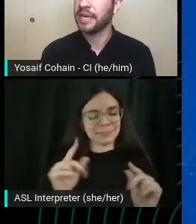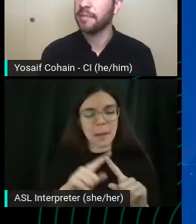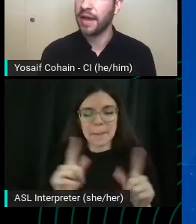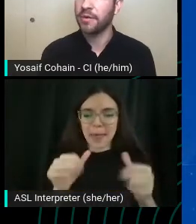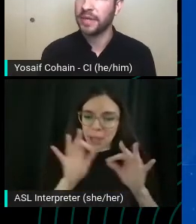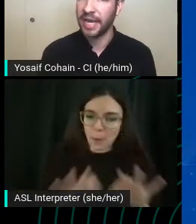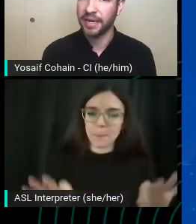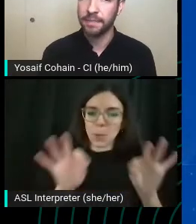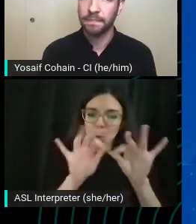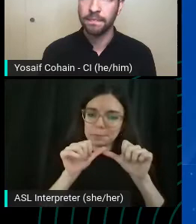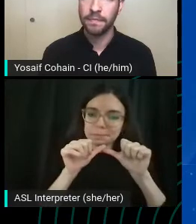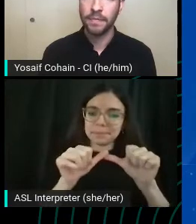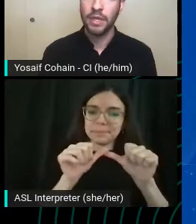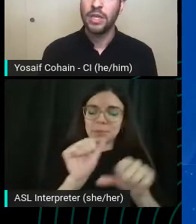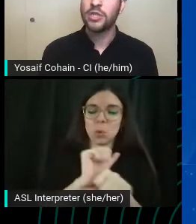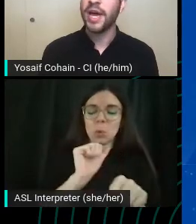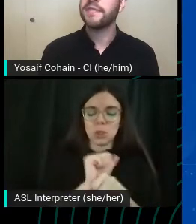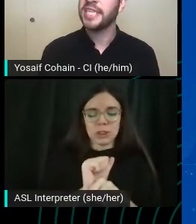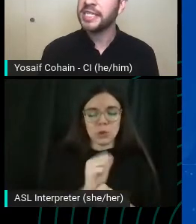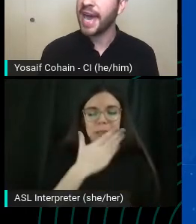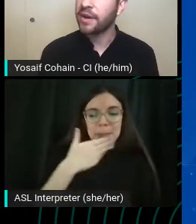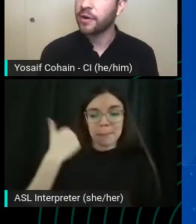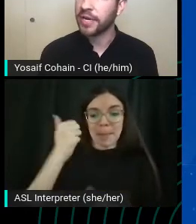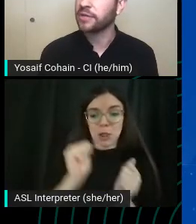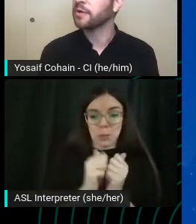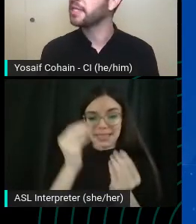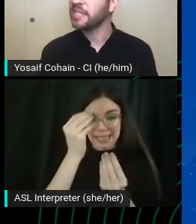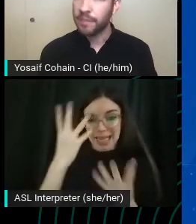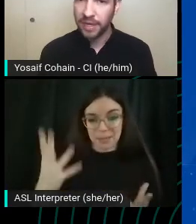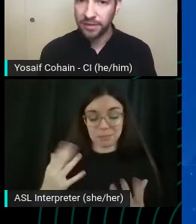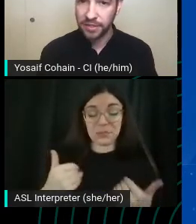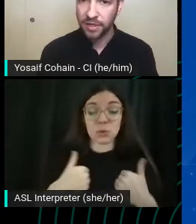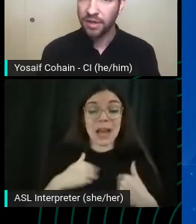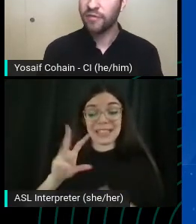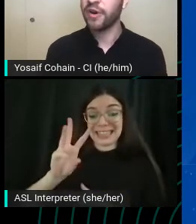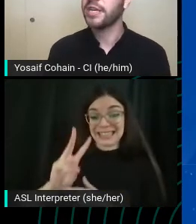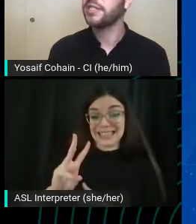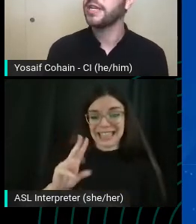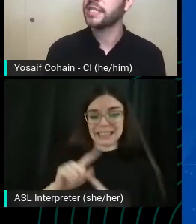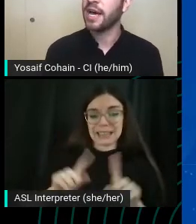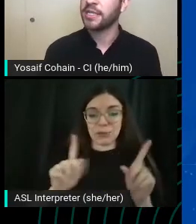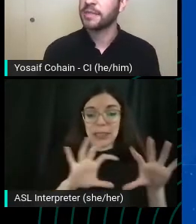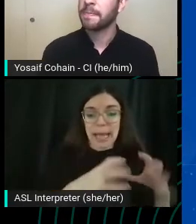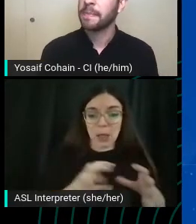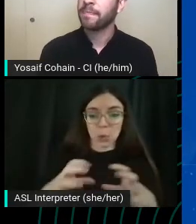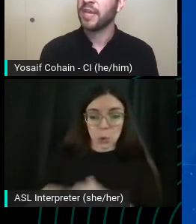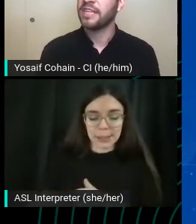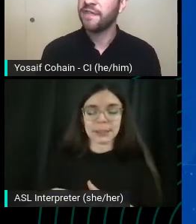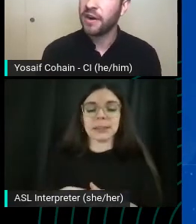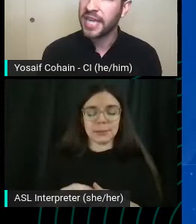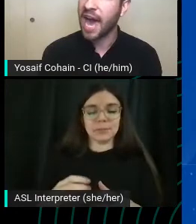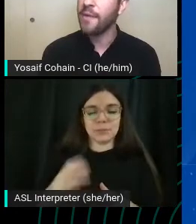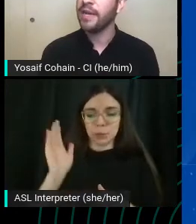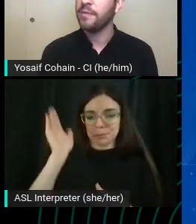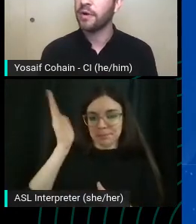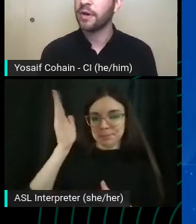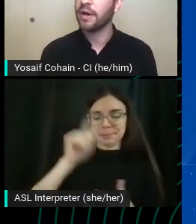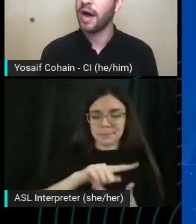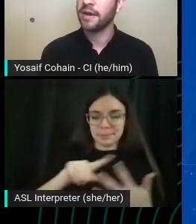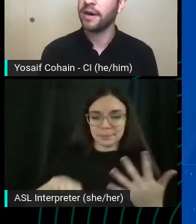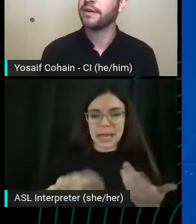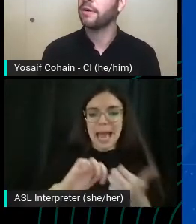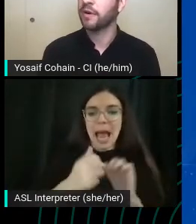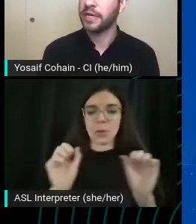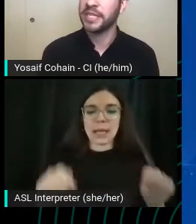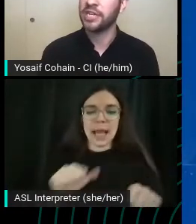towards being better with data. So I have 6 categories or 6 pillars for us to discuss as far as how we can work